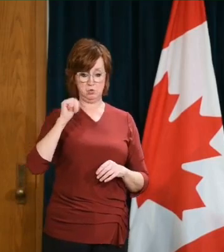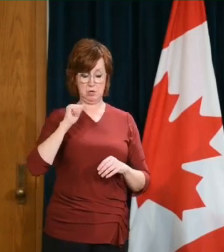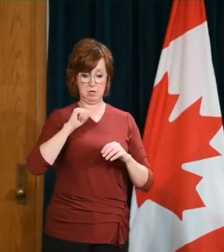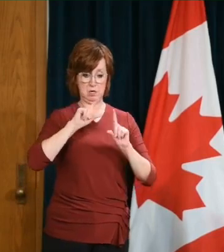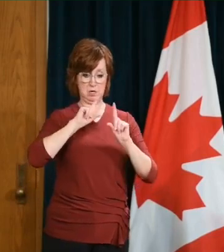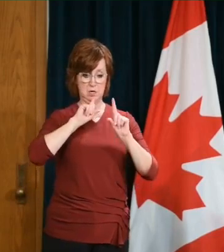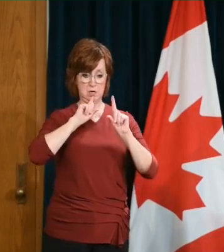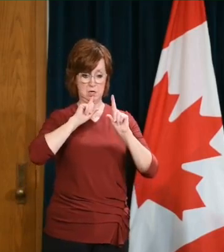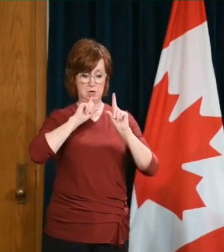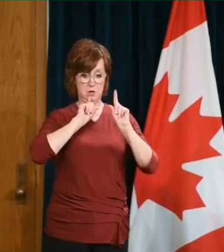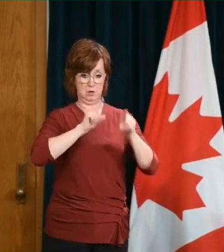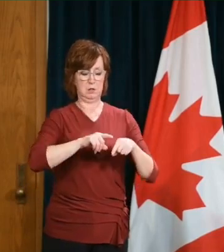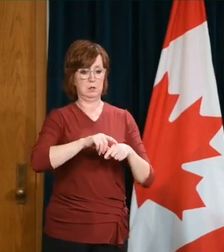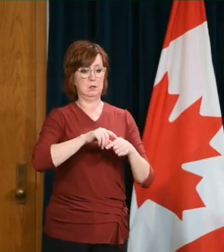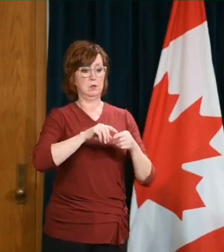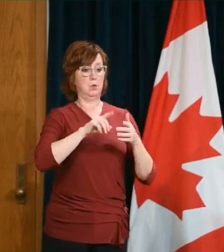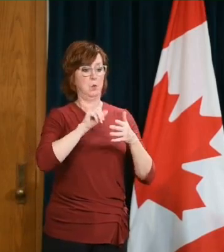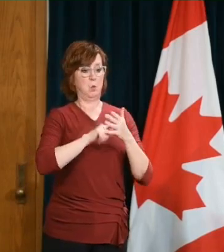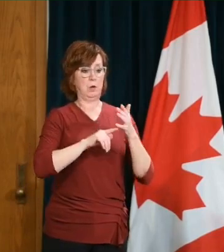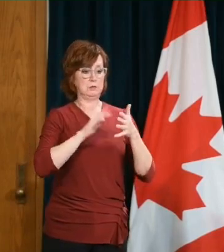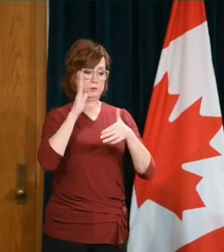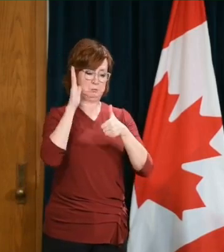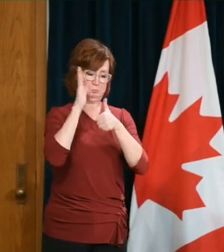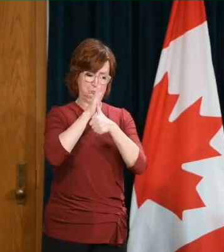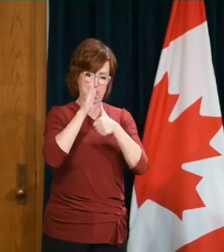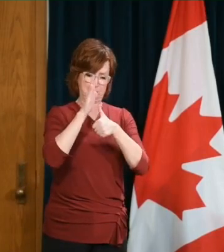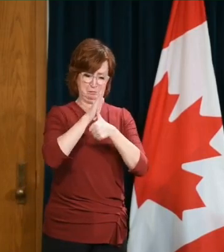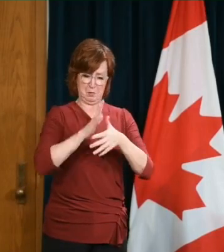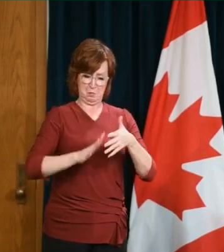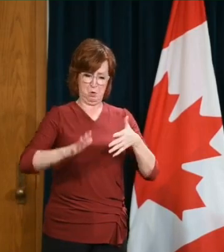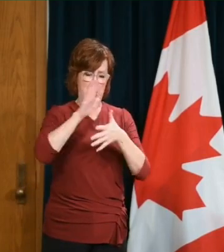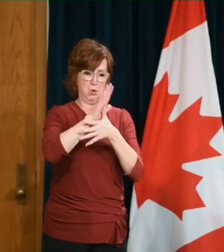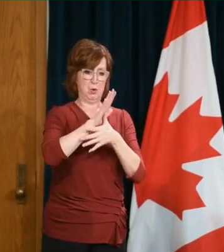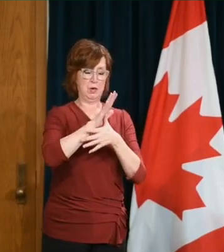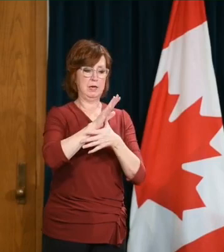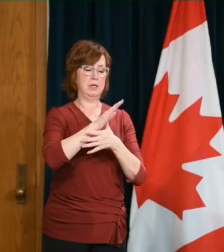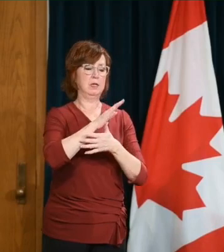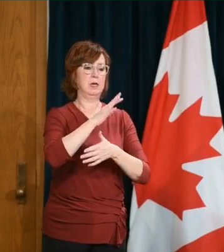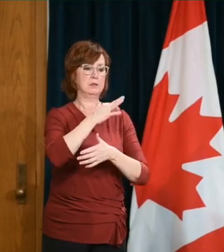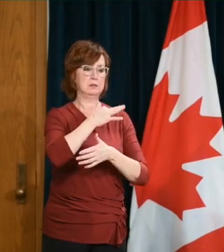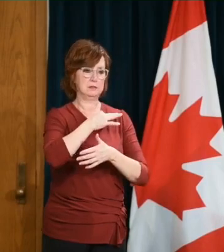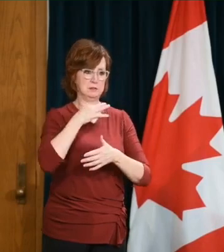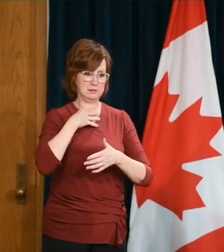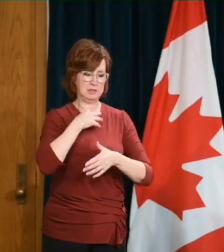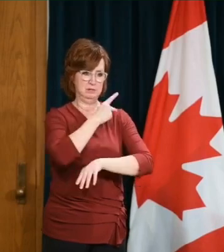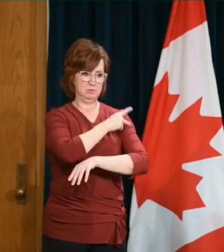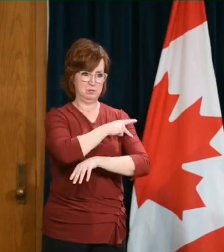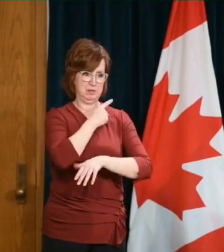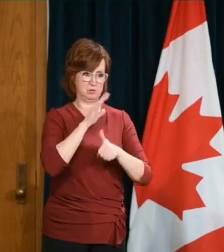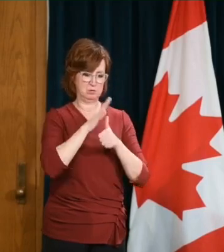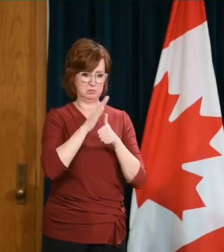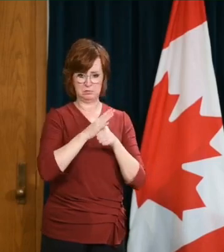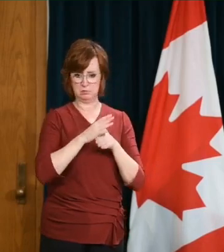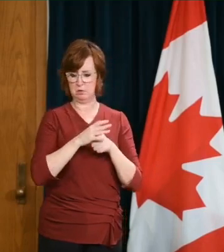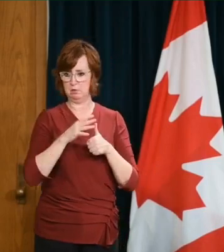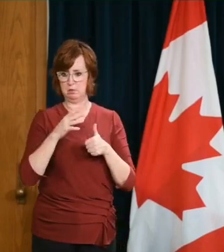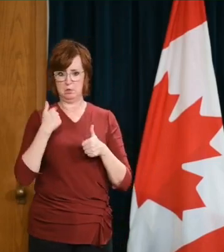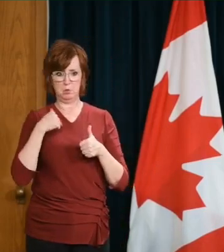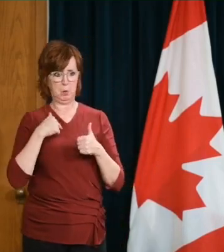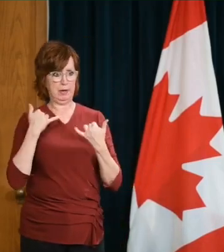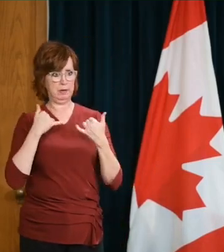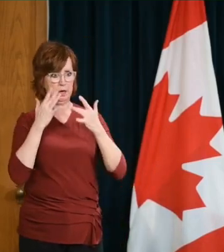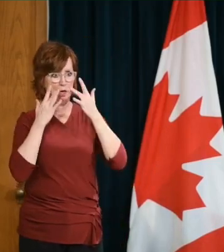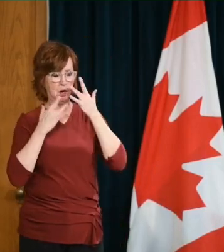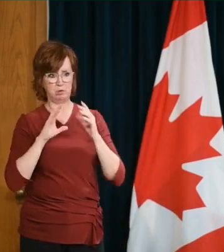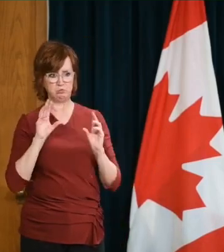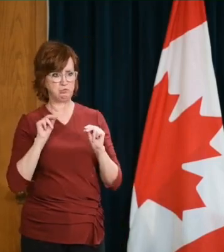and our patients is our number one priority. With respect to existing supplies, and you've heard me say this before, we are not experiencing a current shortage of